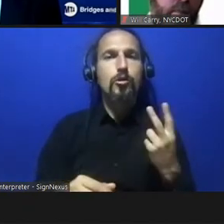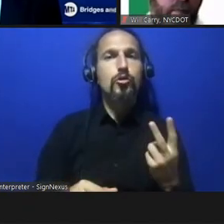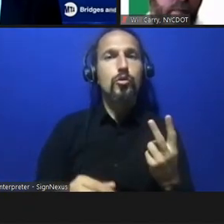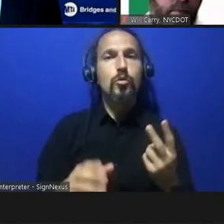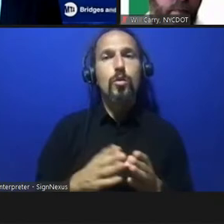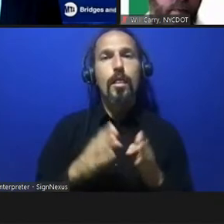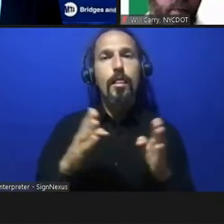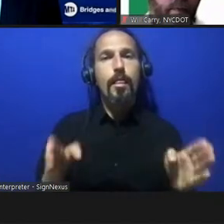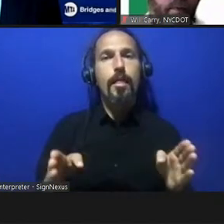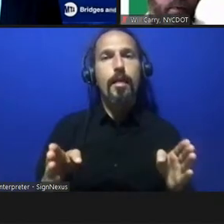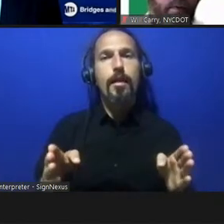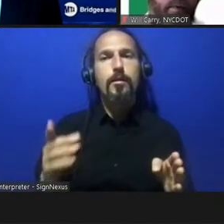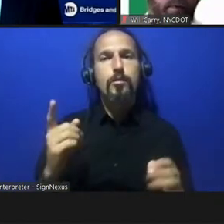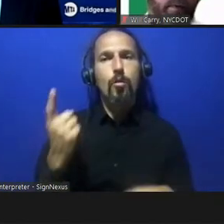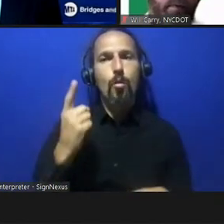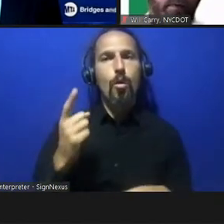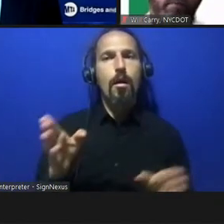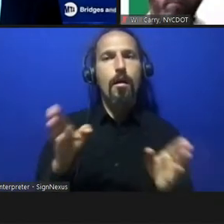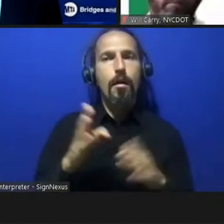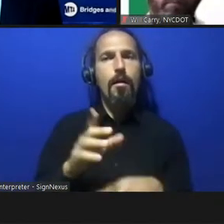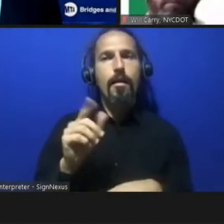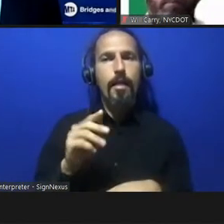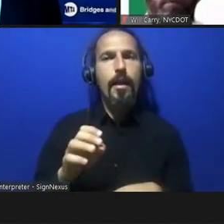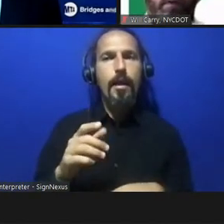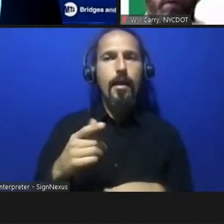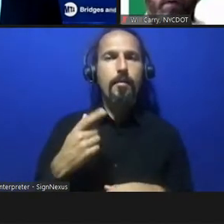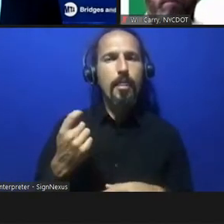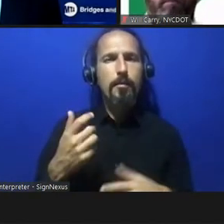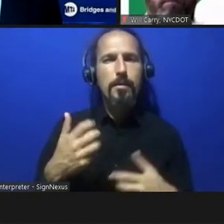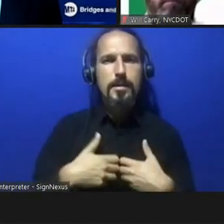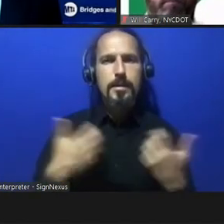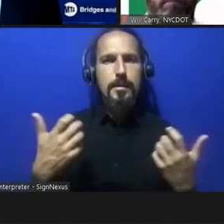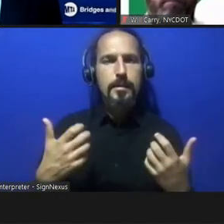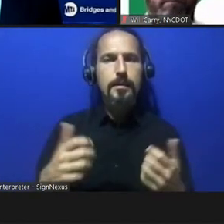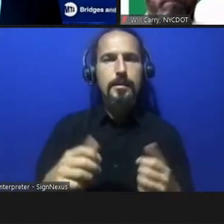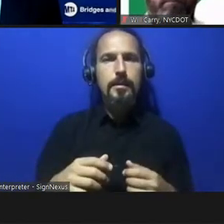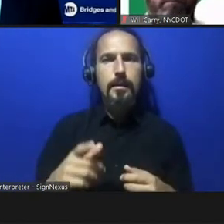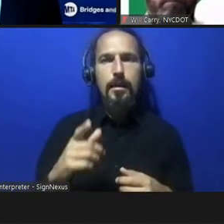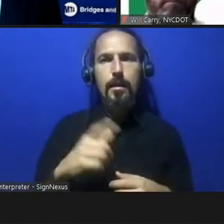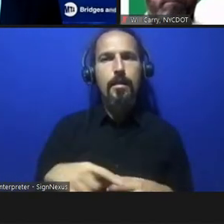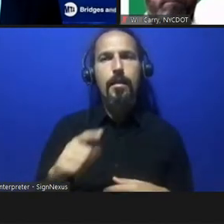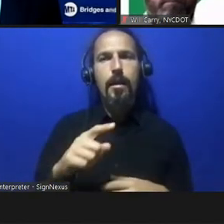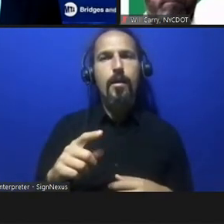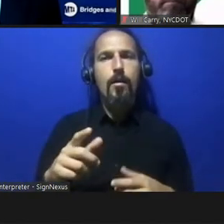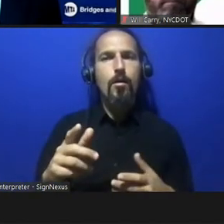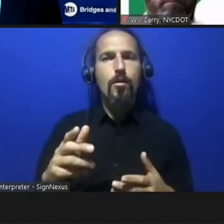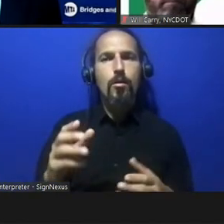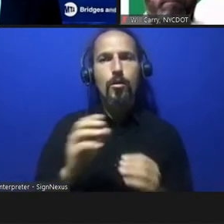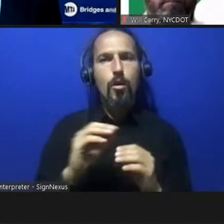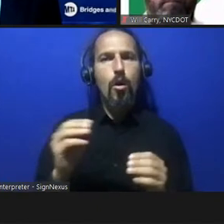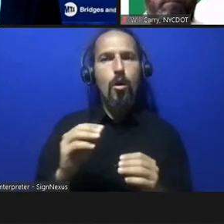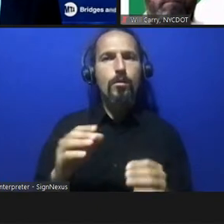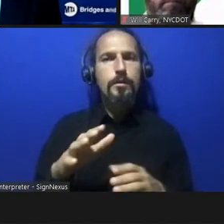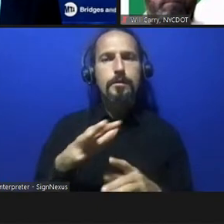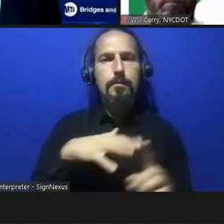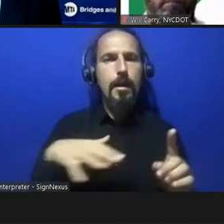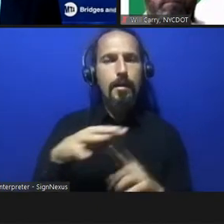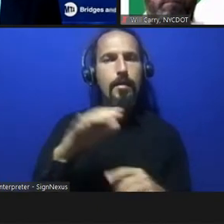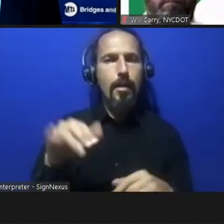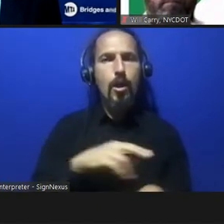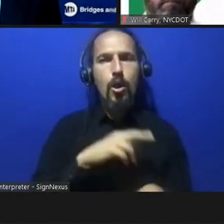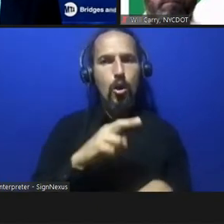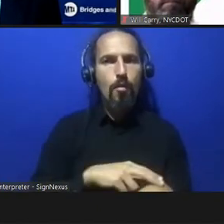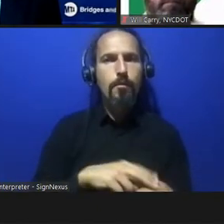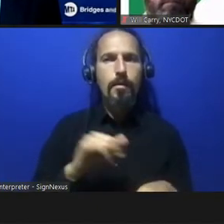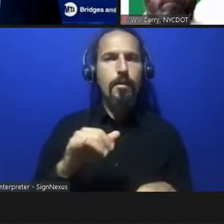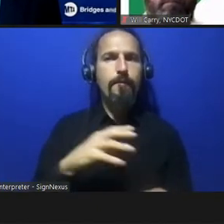lane i've caught myself not having road rage but a little upset like you know they're cutting people off there's no room i get it right it's normal we're human